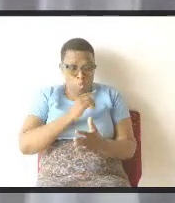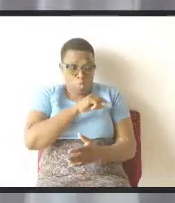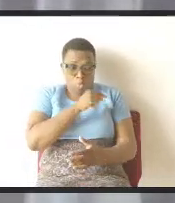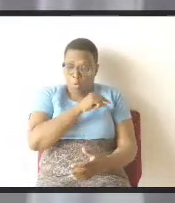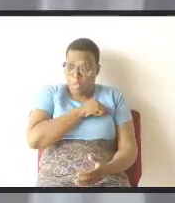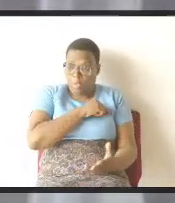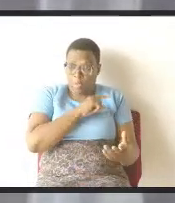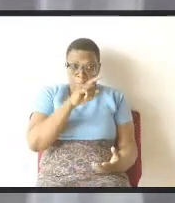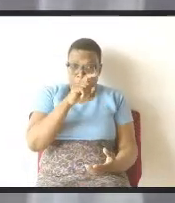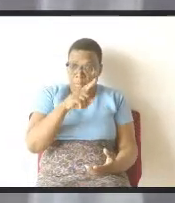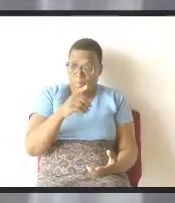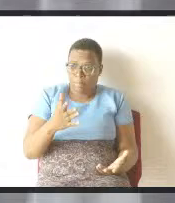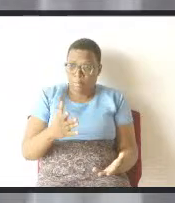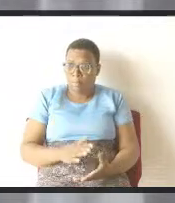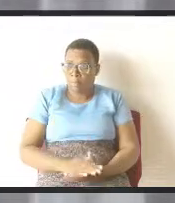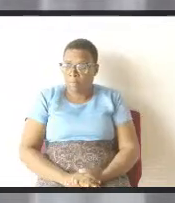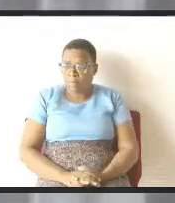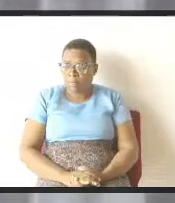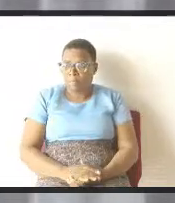and Lord?